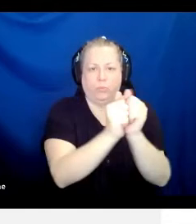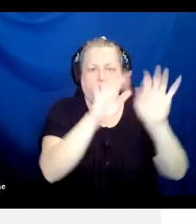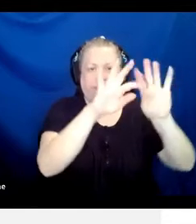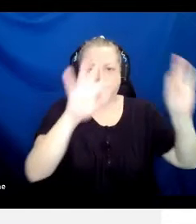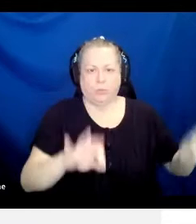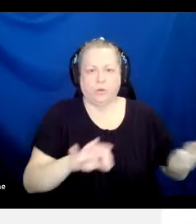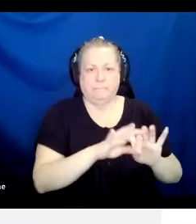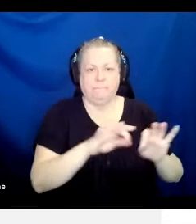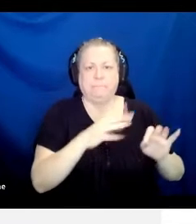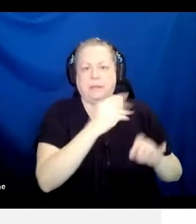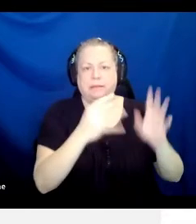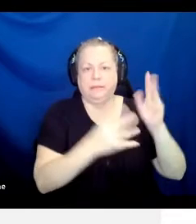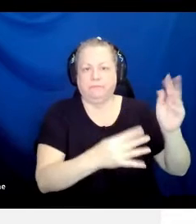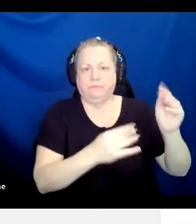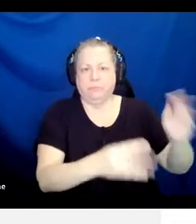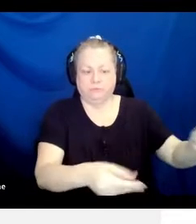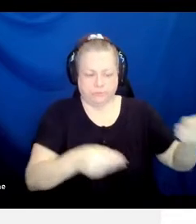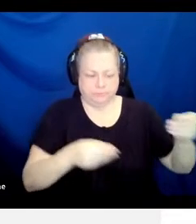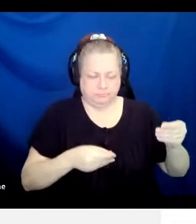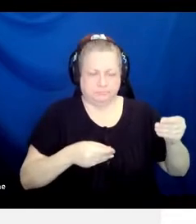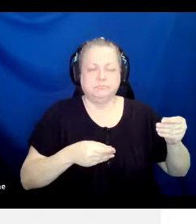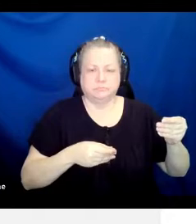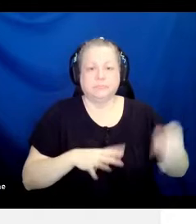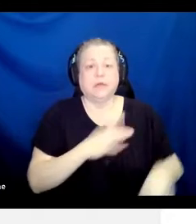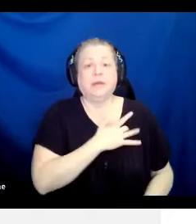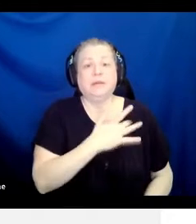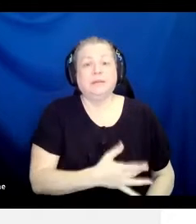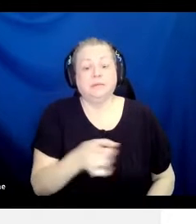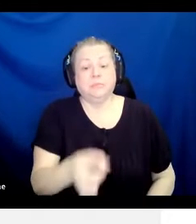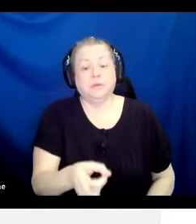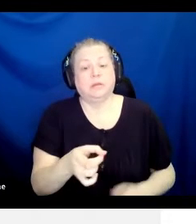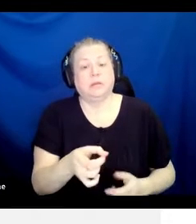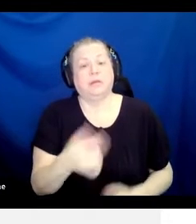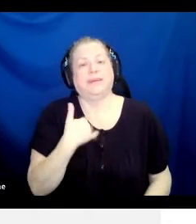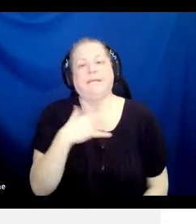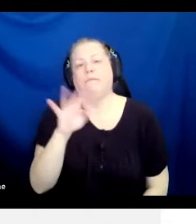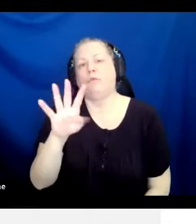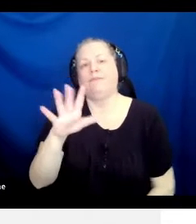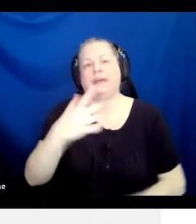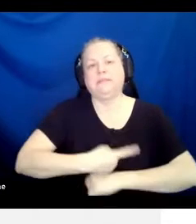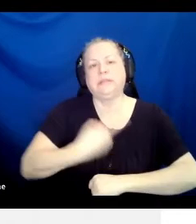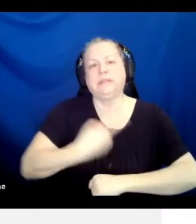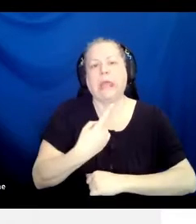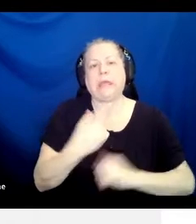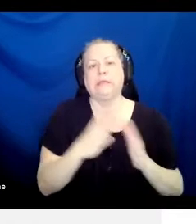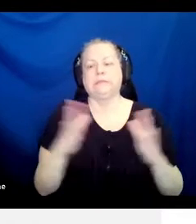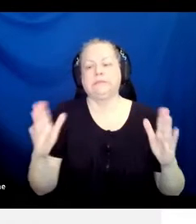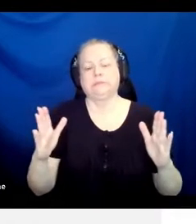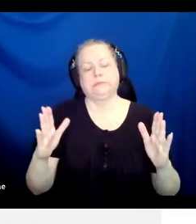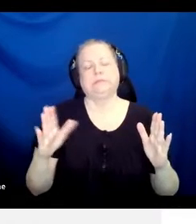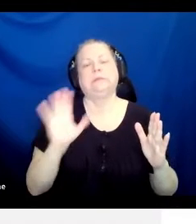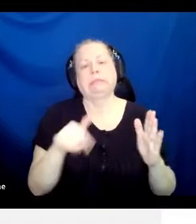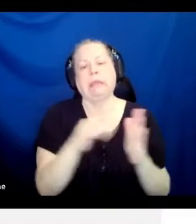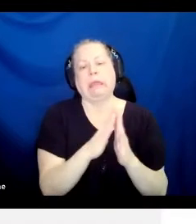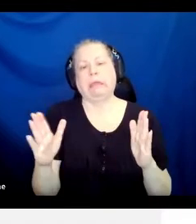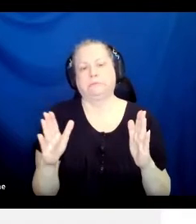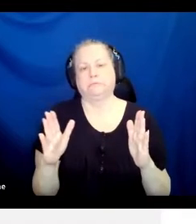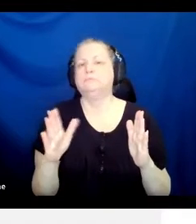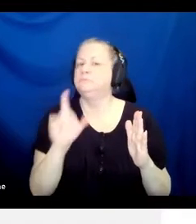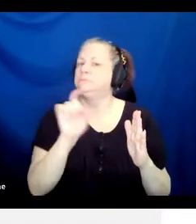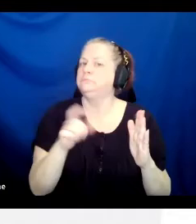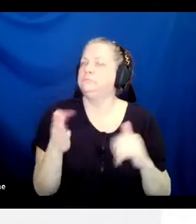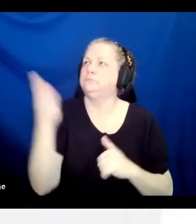and return to MassHealth. Typically, the member will have 45 days to respond to the renewal